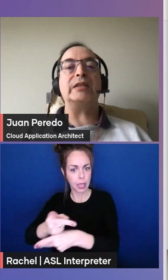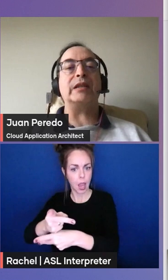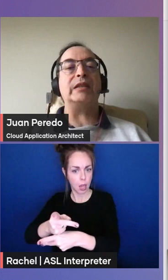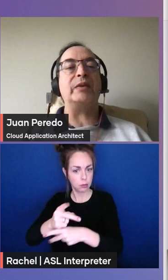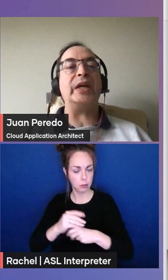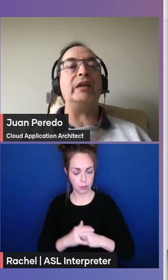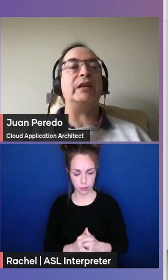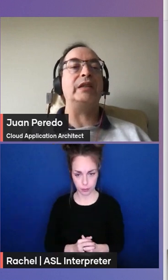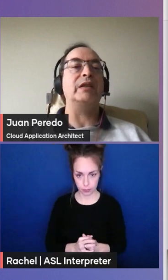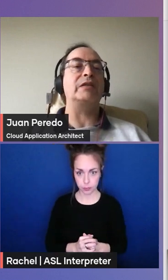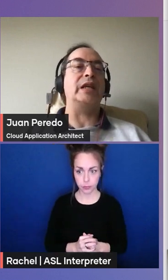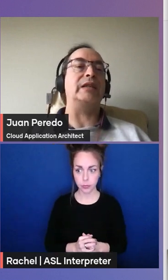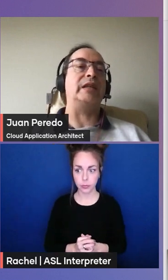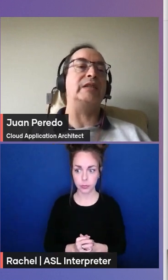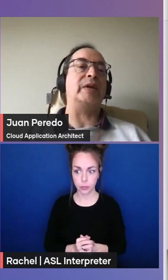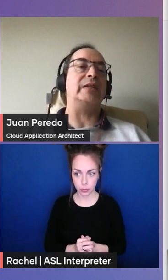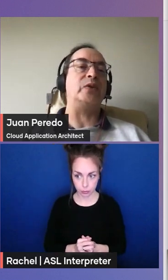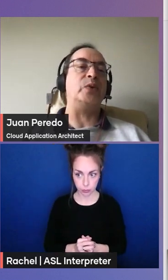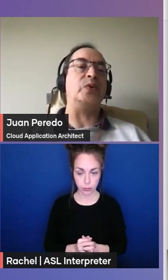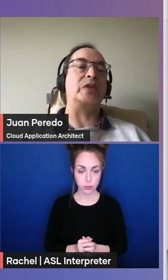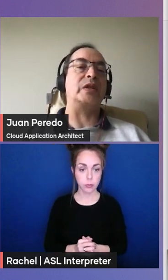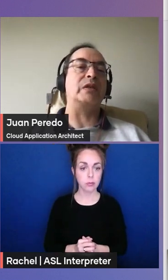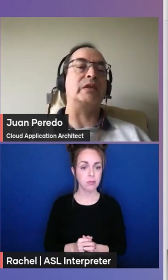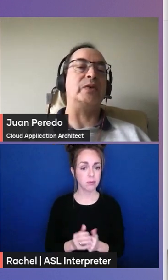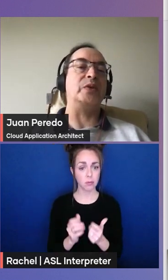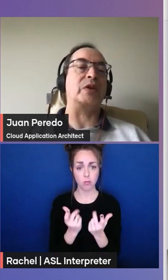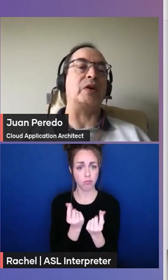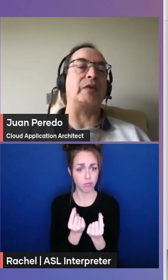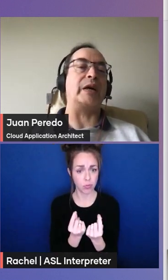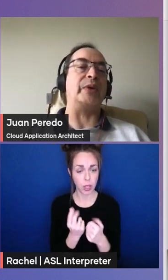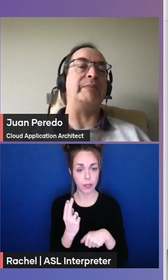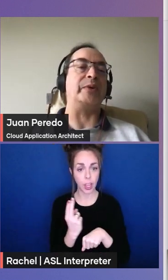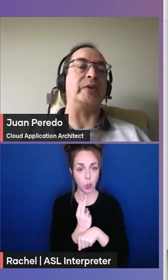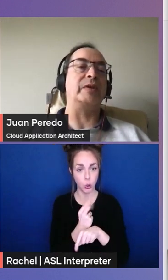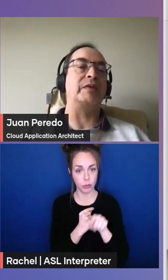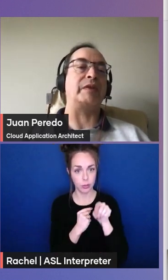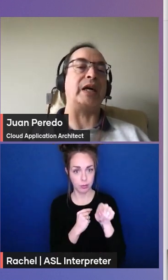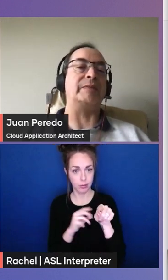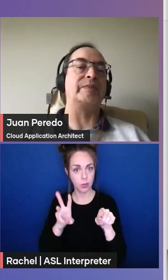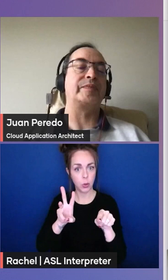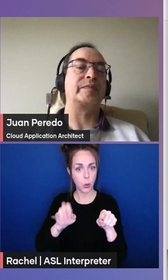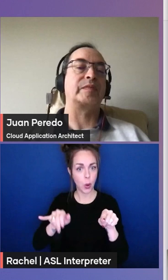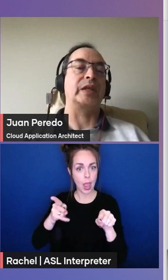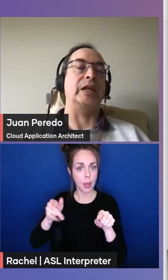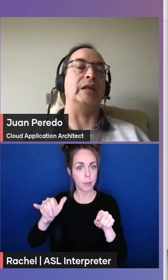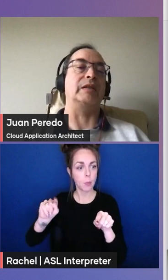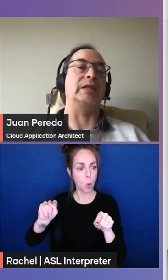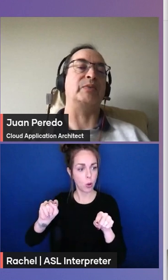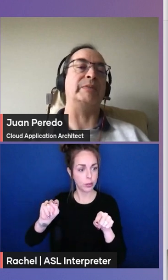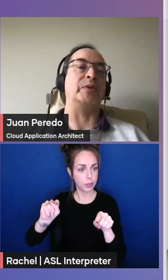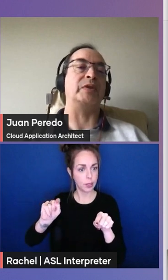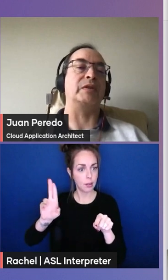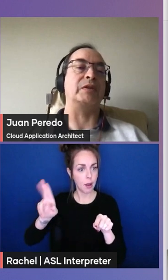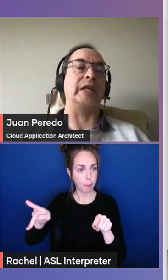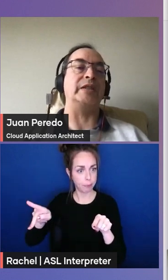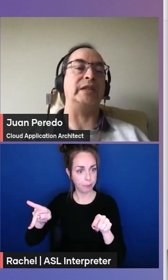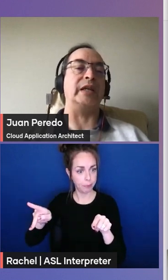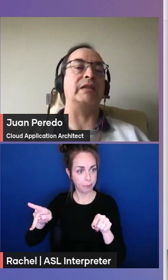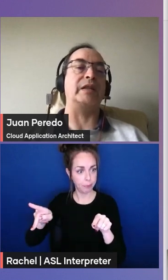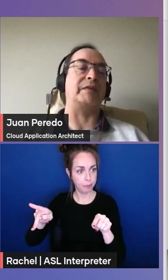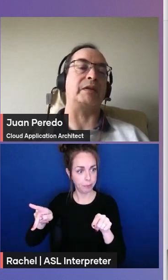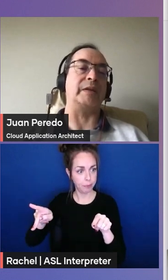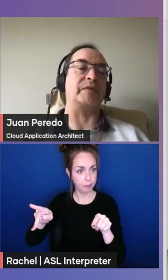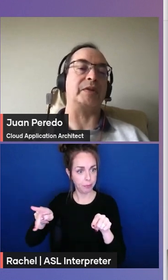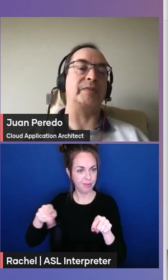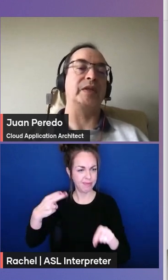And the way it does that is by the use of a waypoint file, and it's waypoint.hcl,